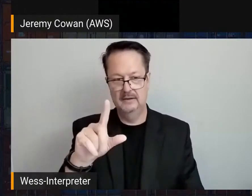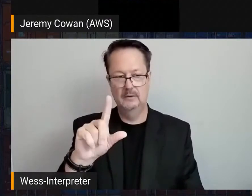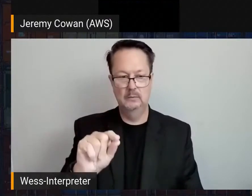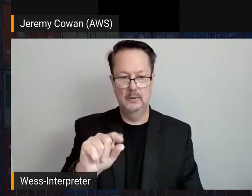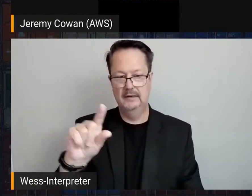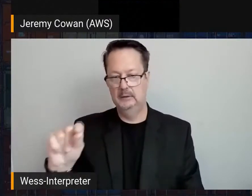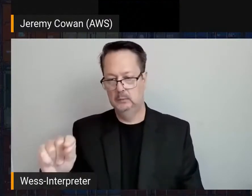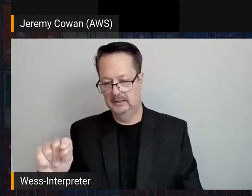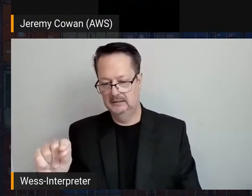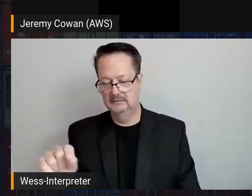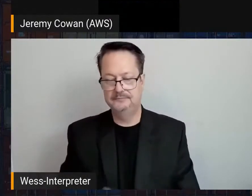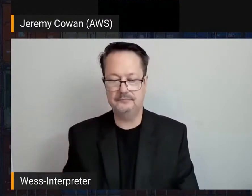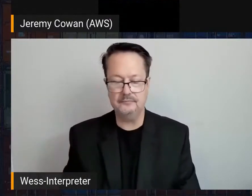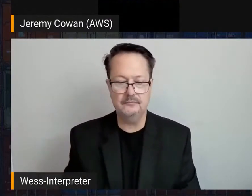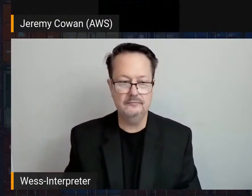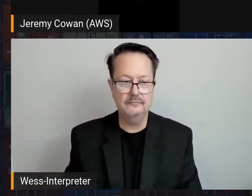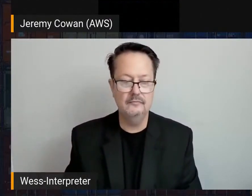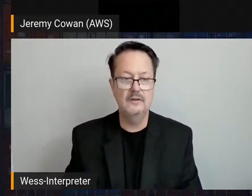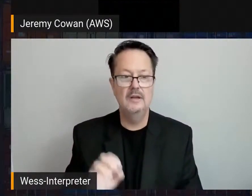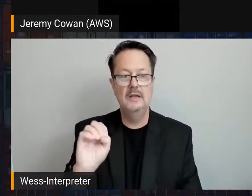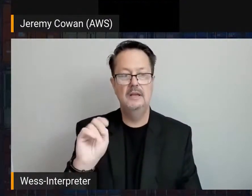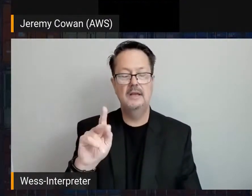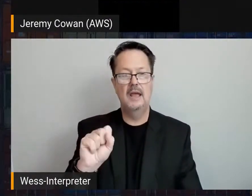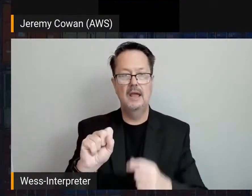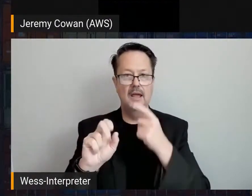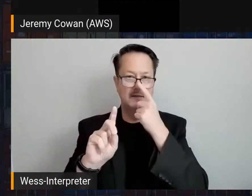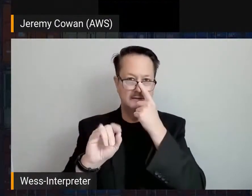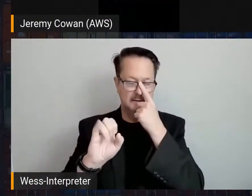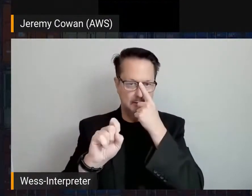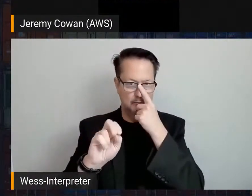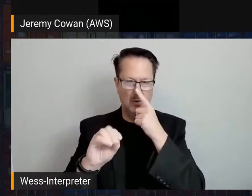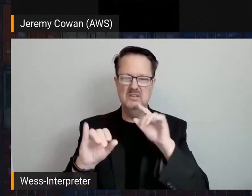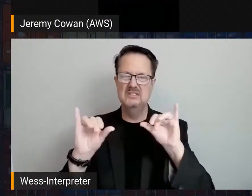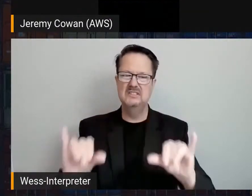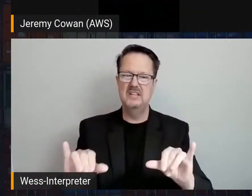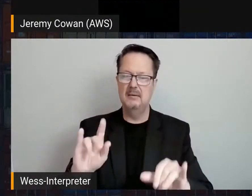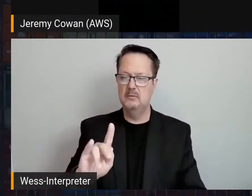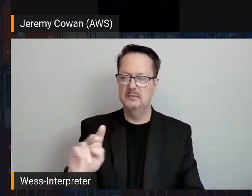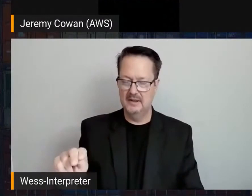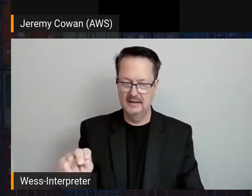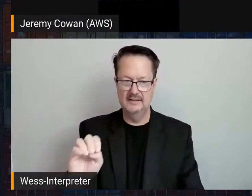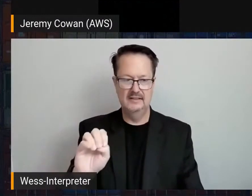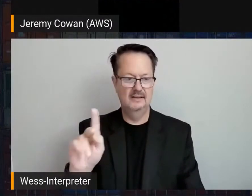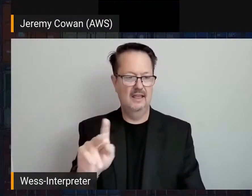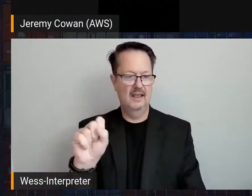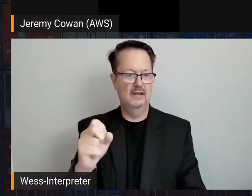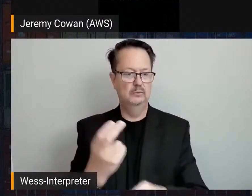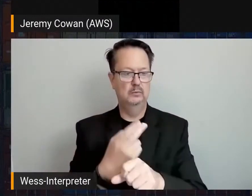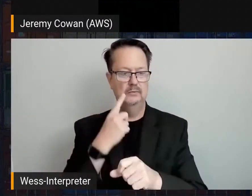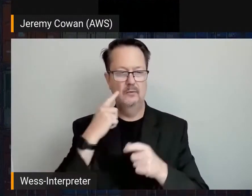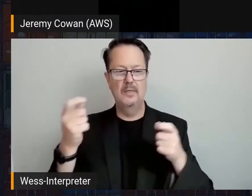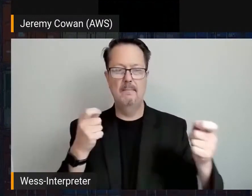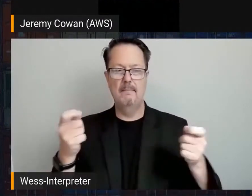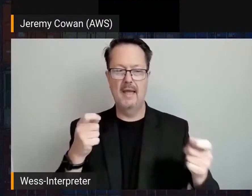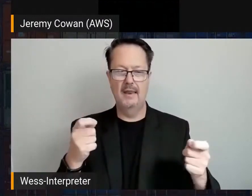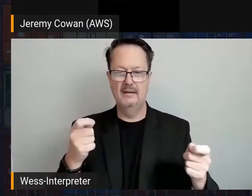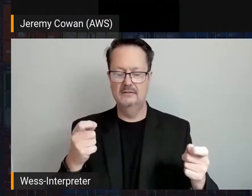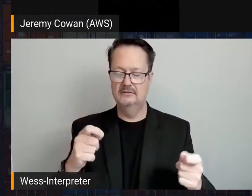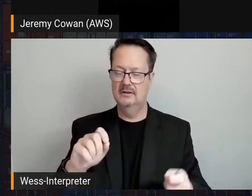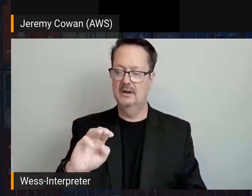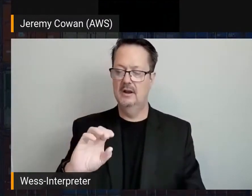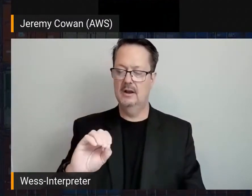2020. EKS Distro is the same Kubernetes that EKS uses on the managed control plane, but you can run it